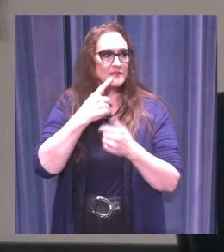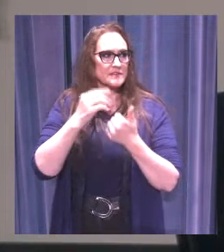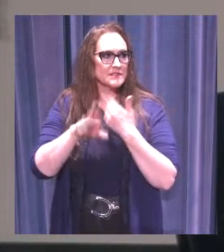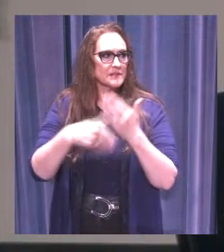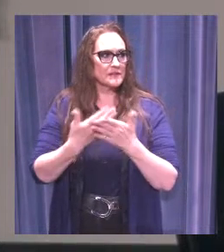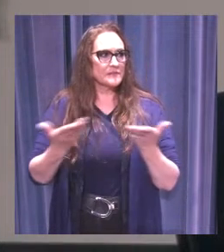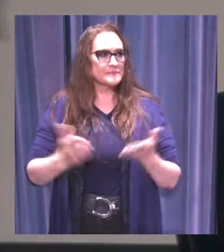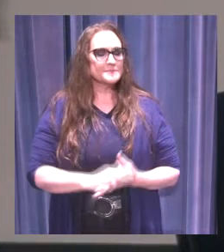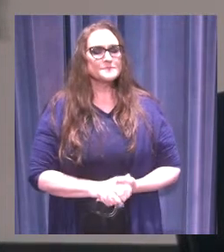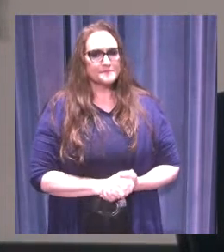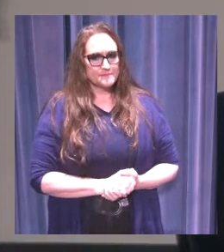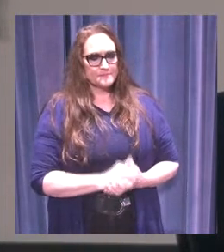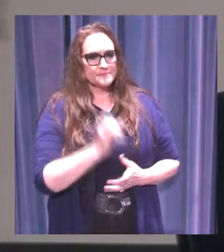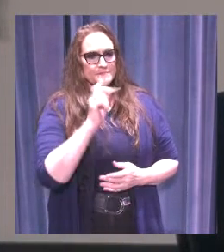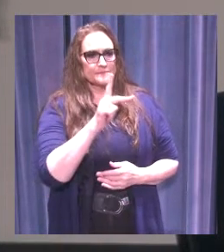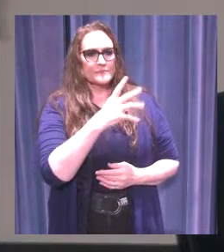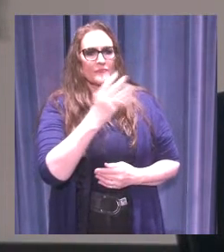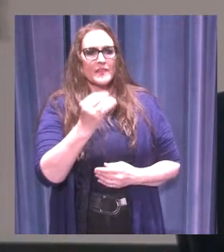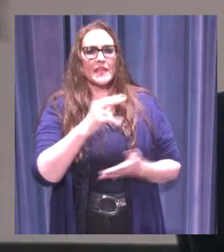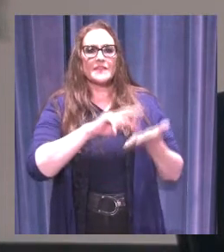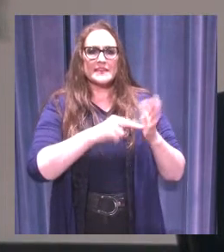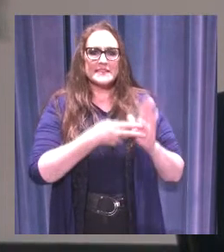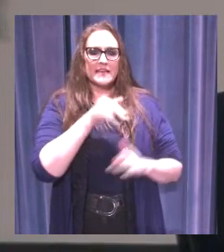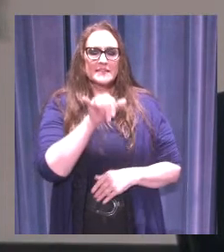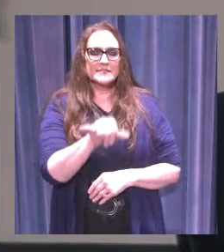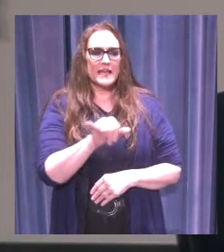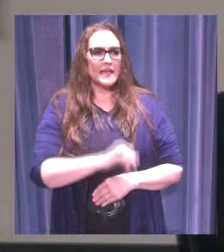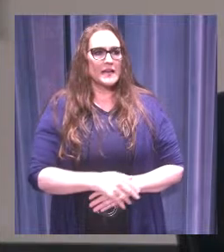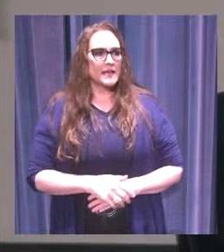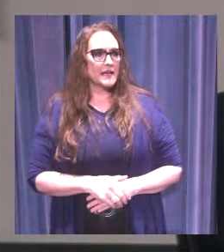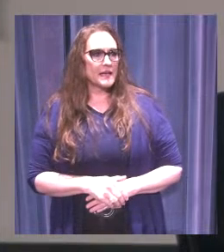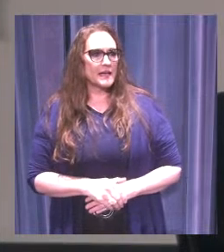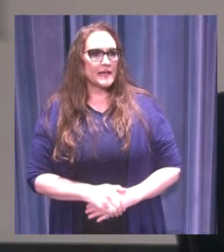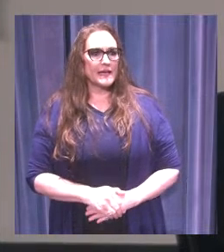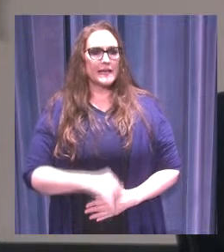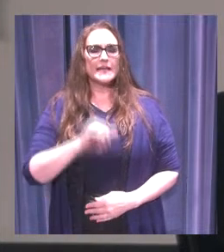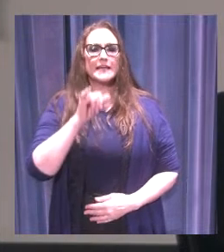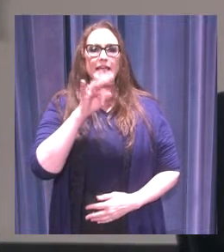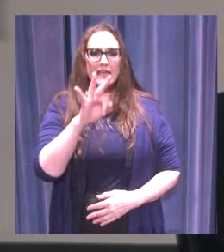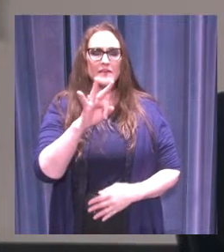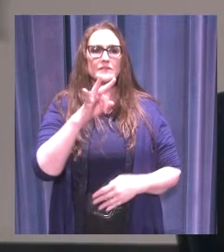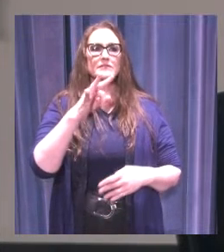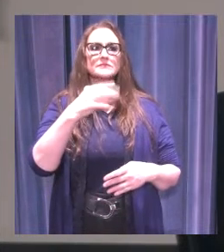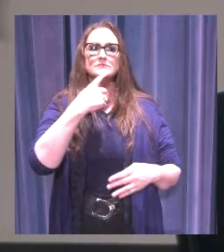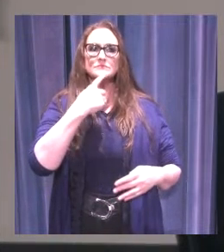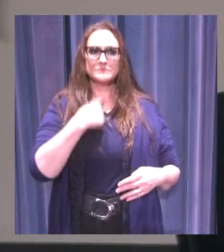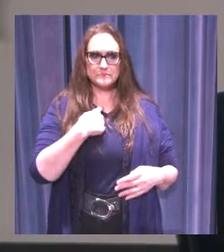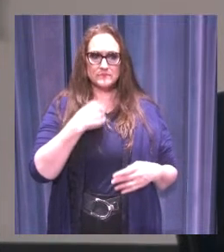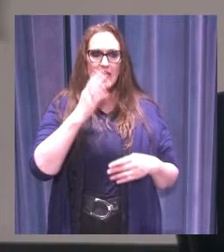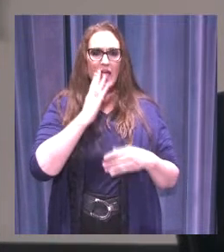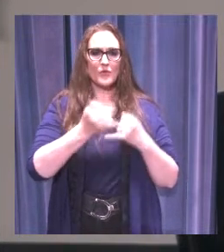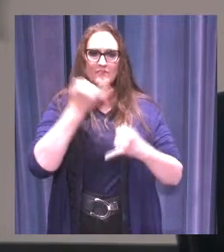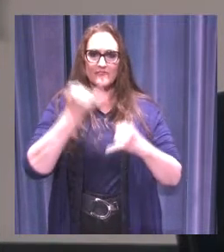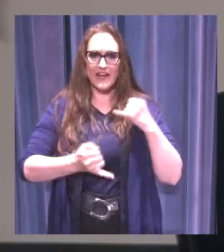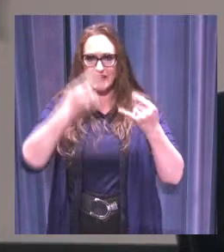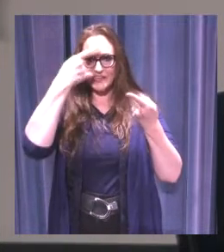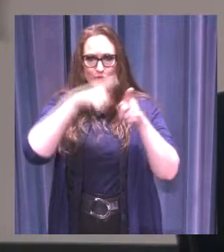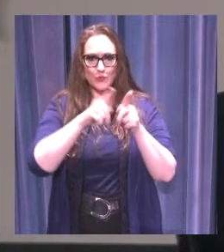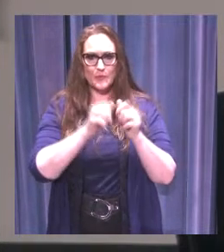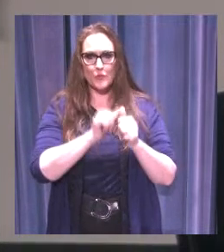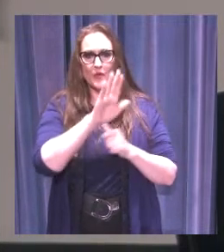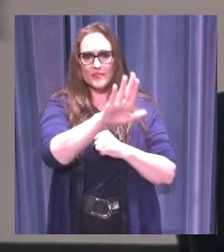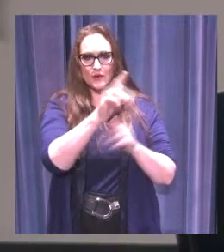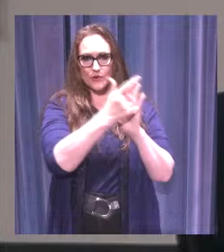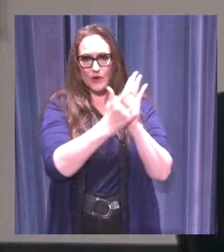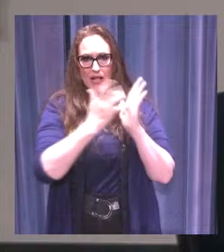agree. Okay. And so the intent is that if directed, I will finalize this agreement with her